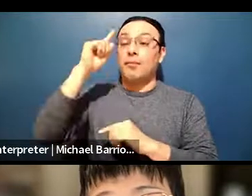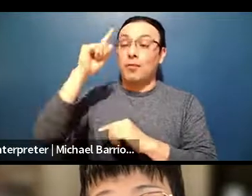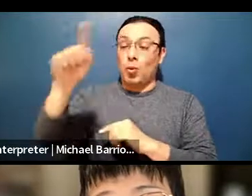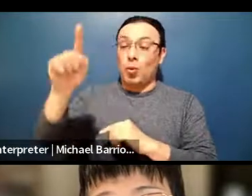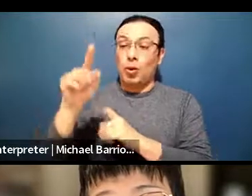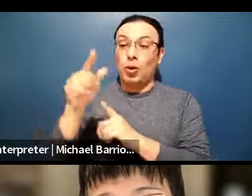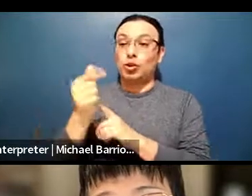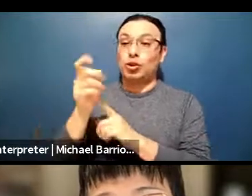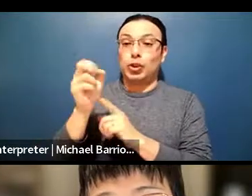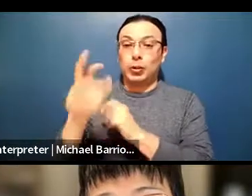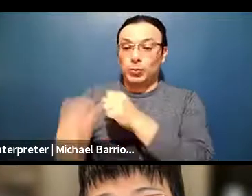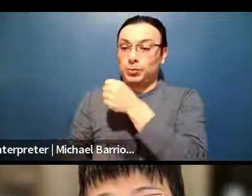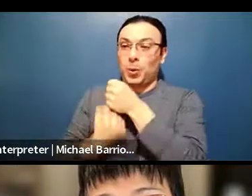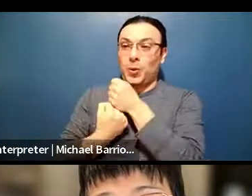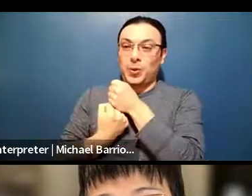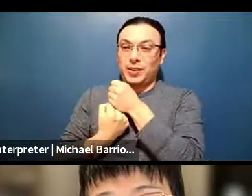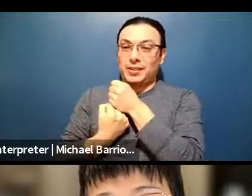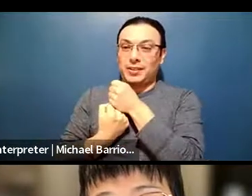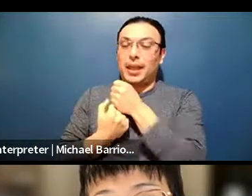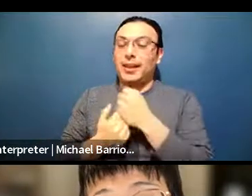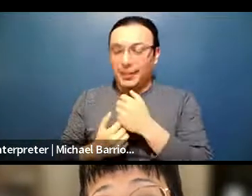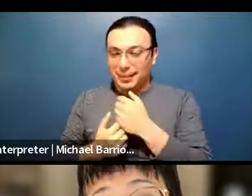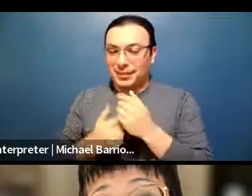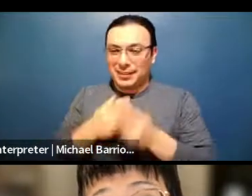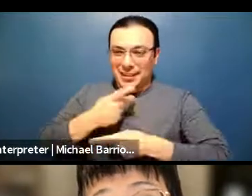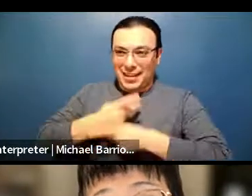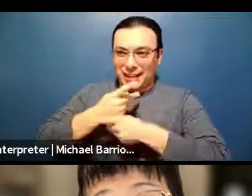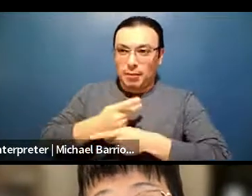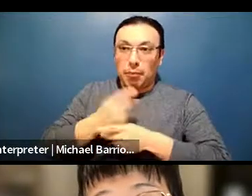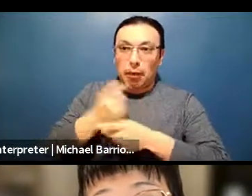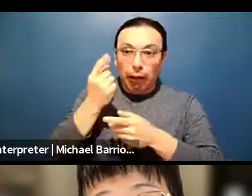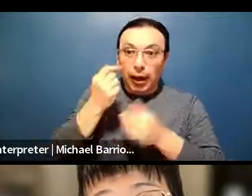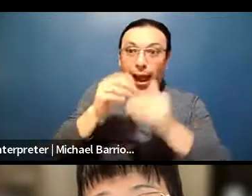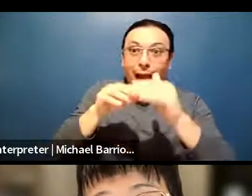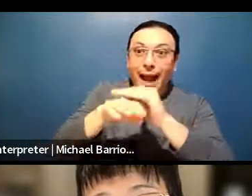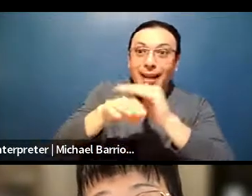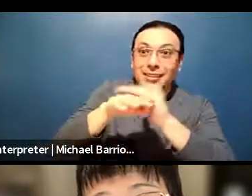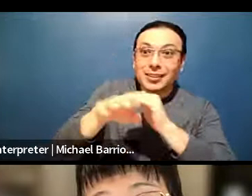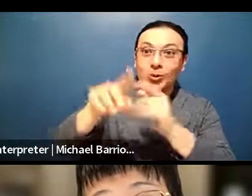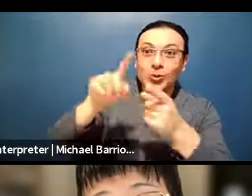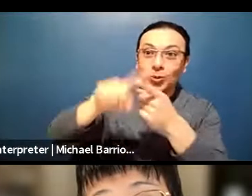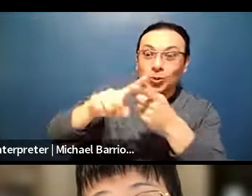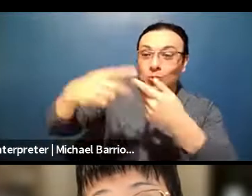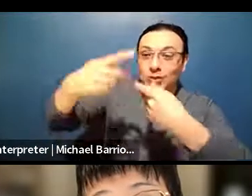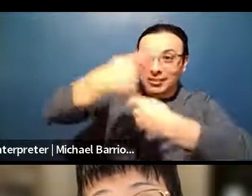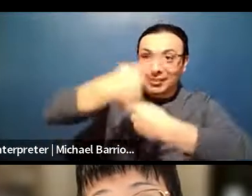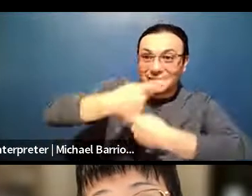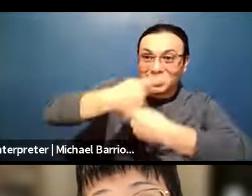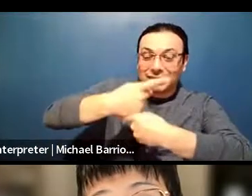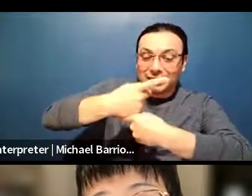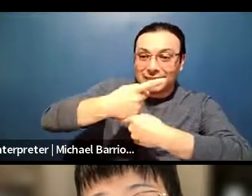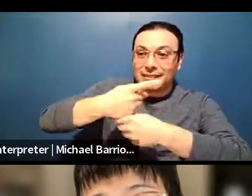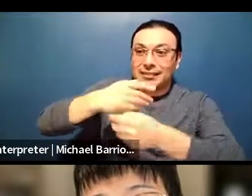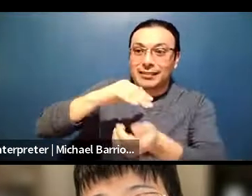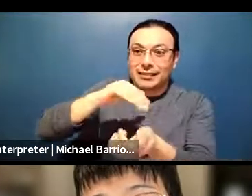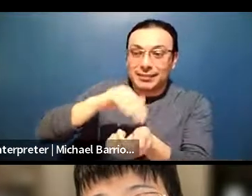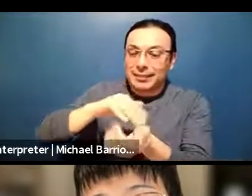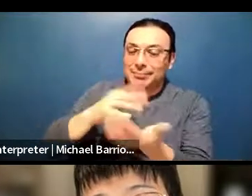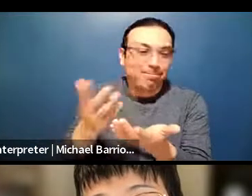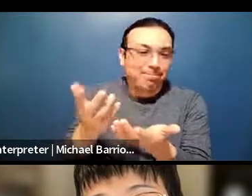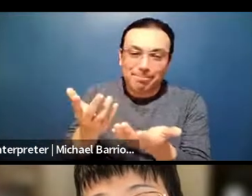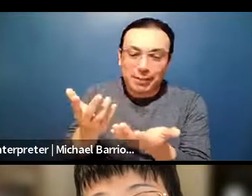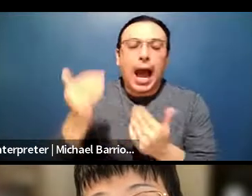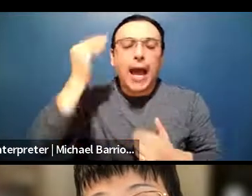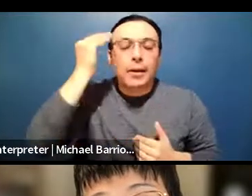have access to diagnosis or services to begin with. And to be clear, I understand disabled and trans